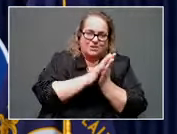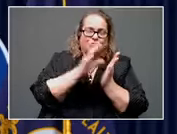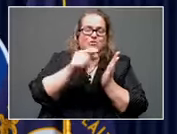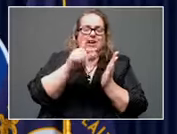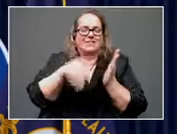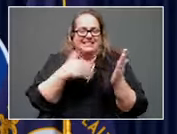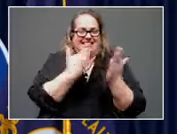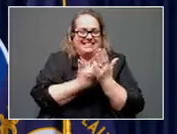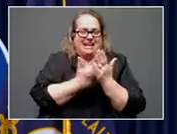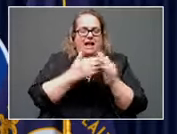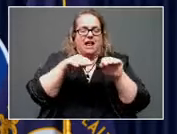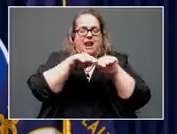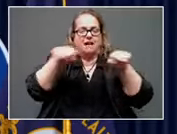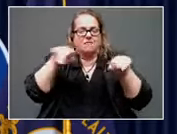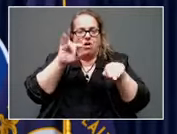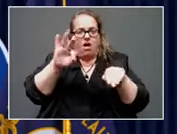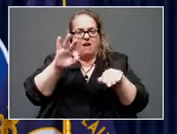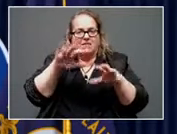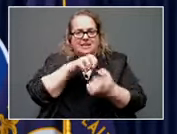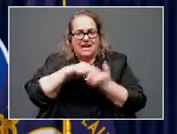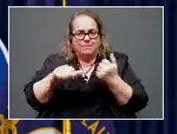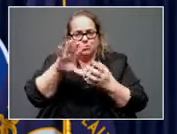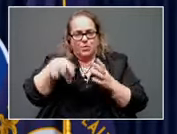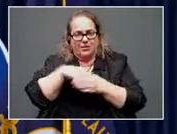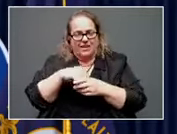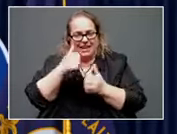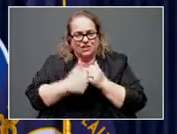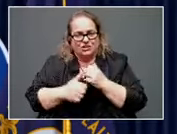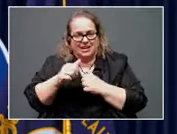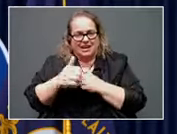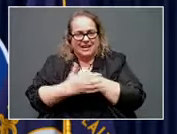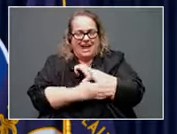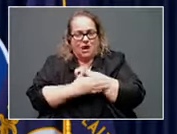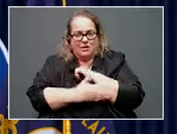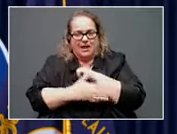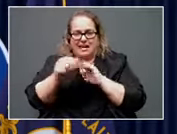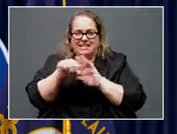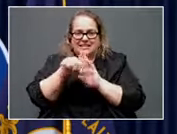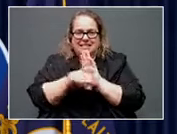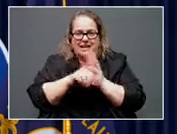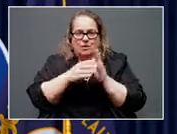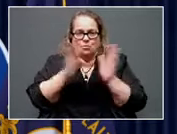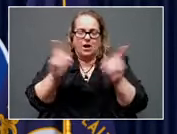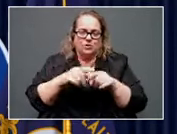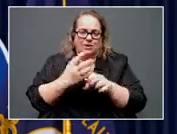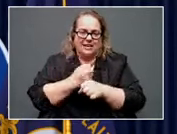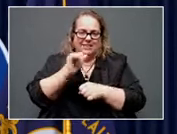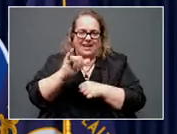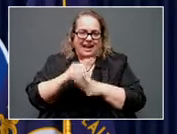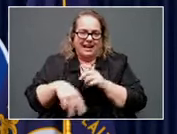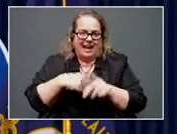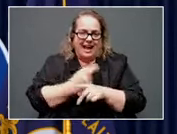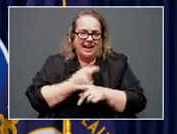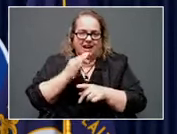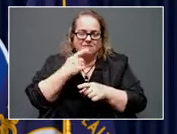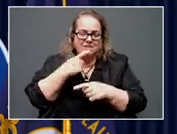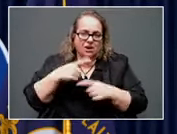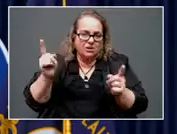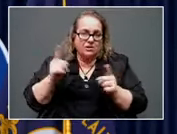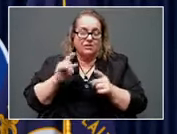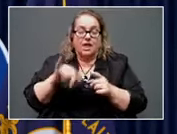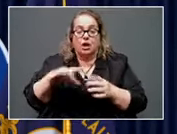each county and ultimately statewide to get this type of declaration. That includes us receiving the